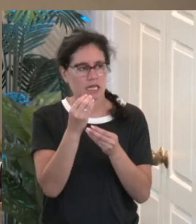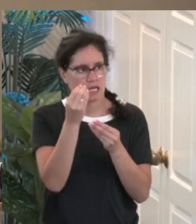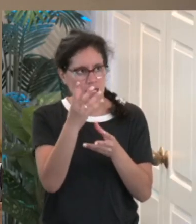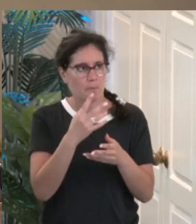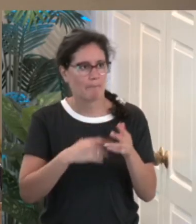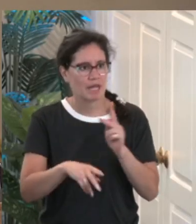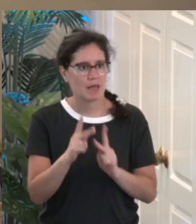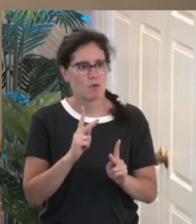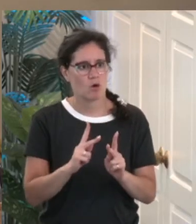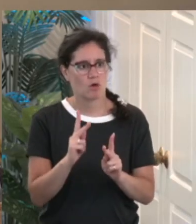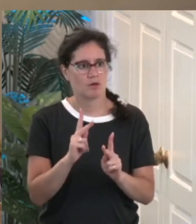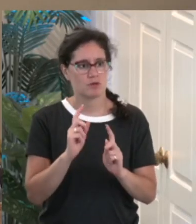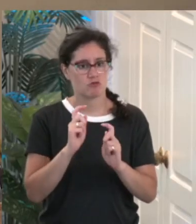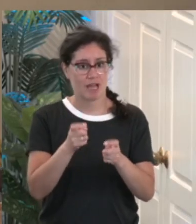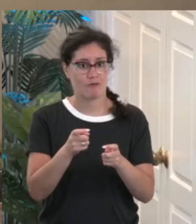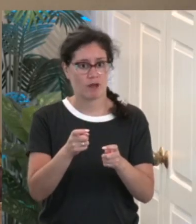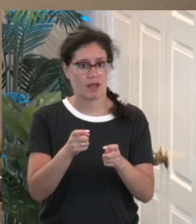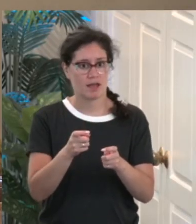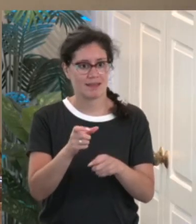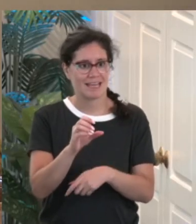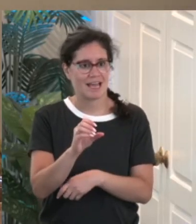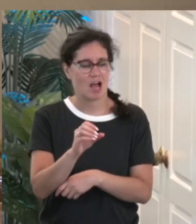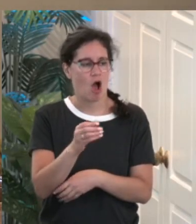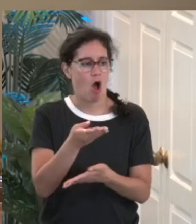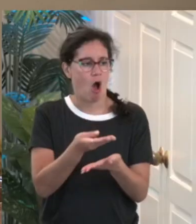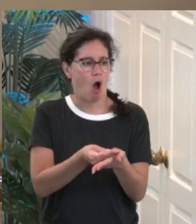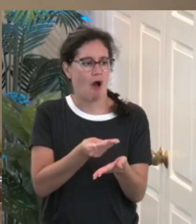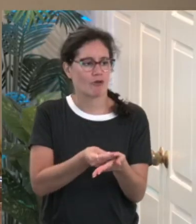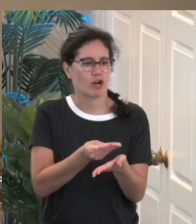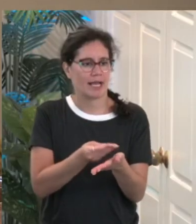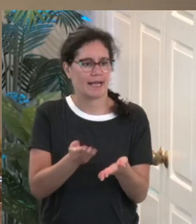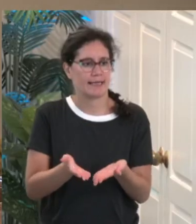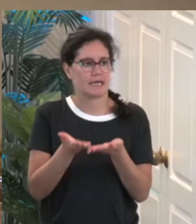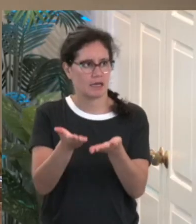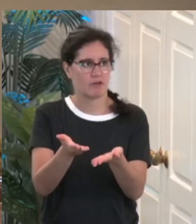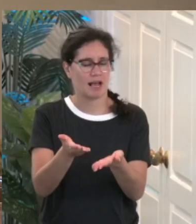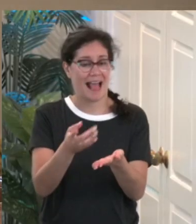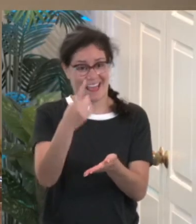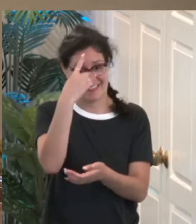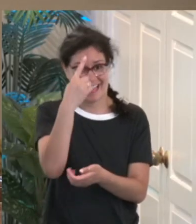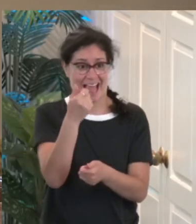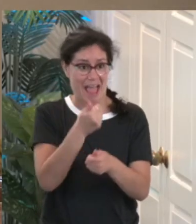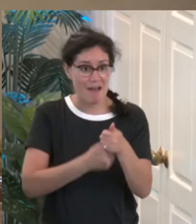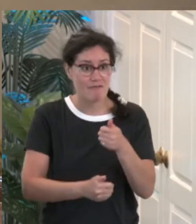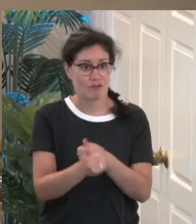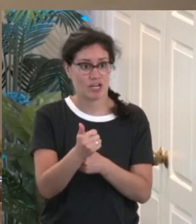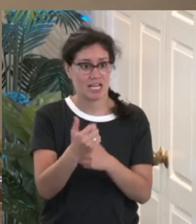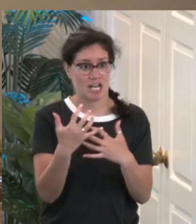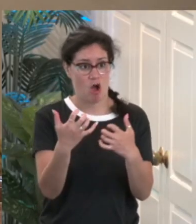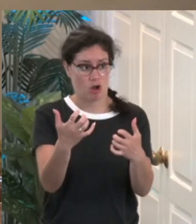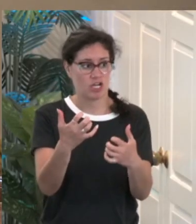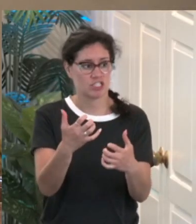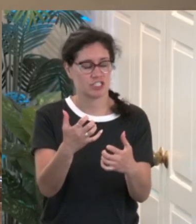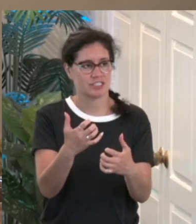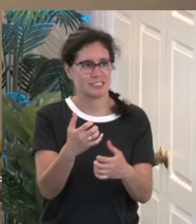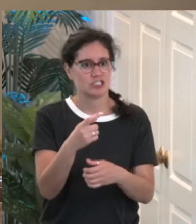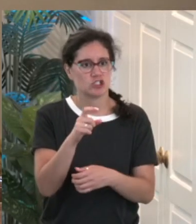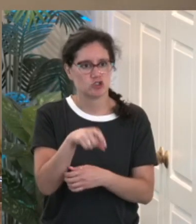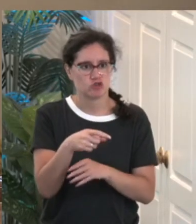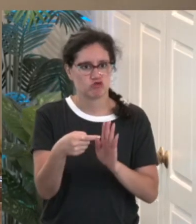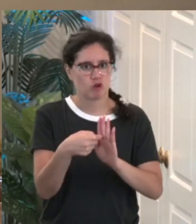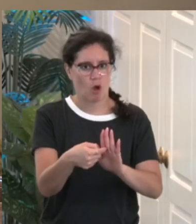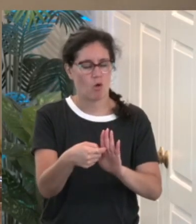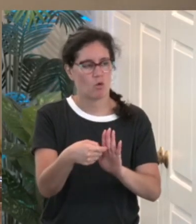when you give away your offering. I think every congregation should do that because when you're helping other folks, you're